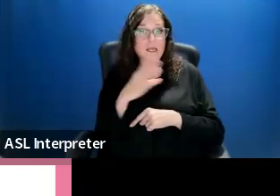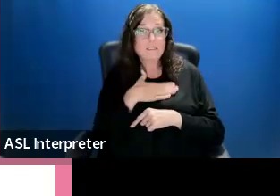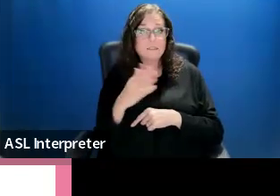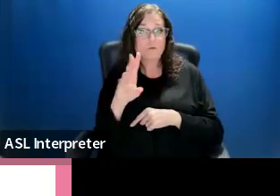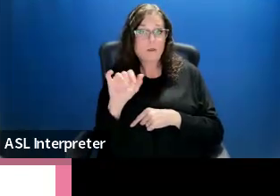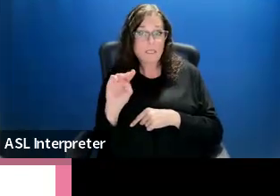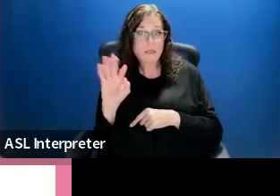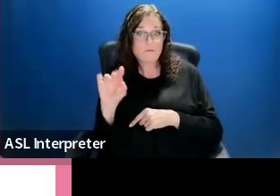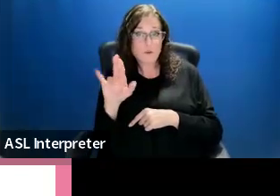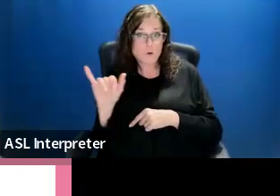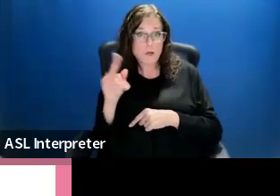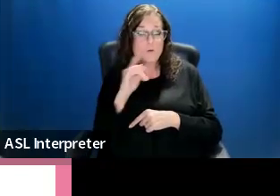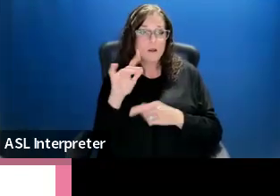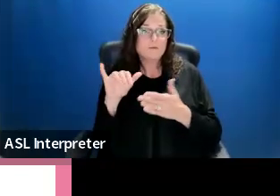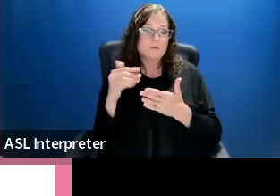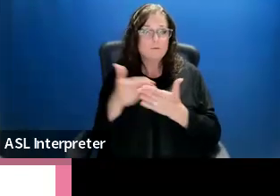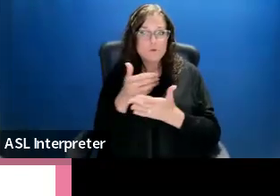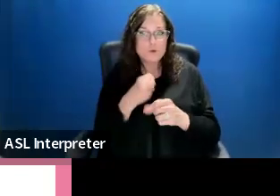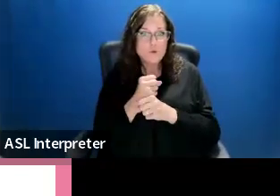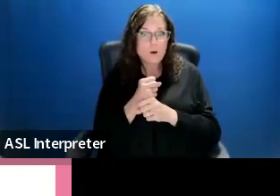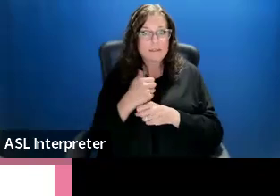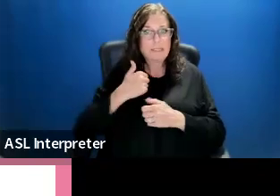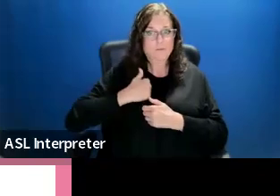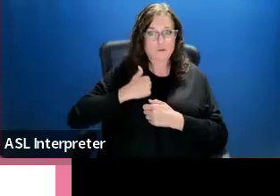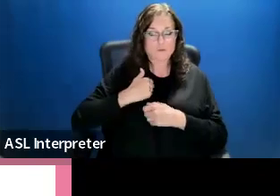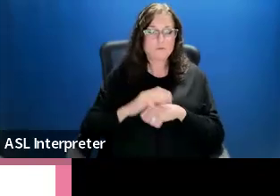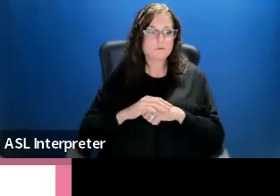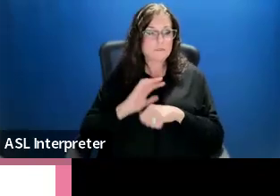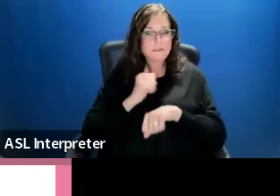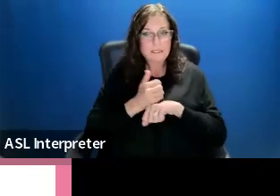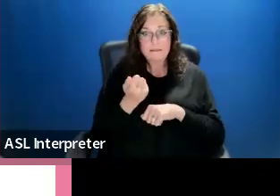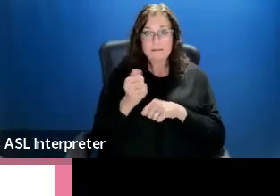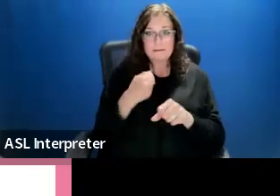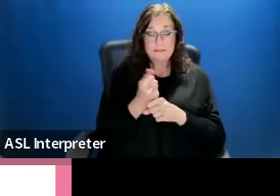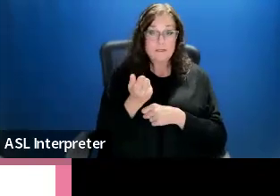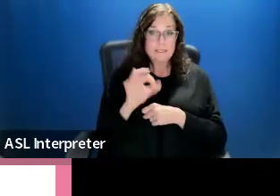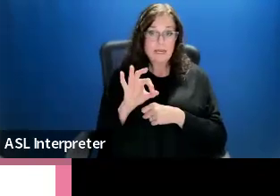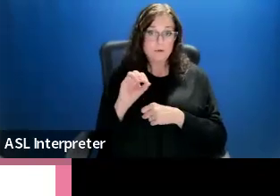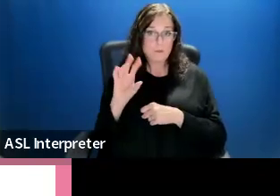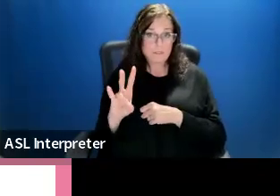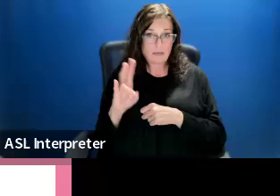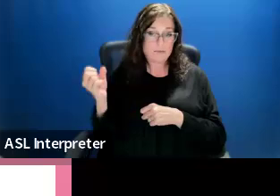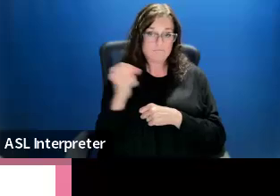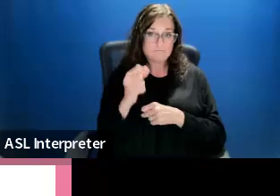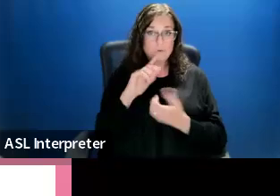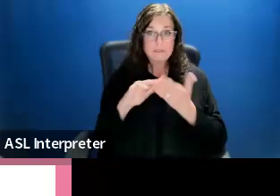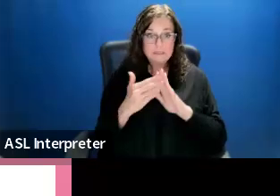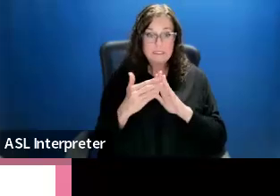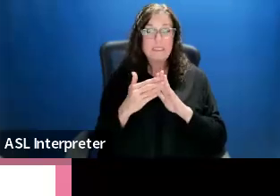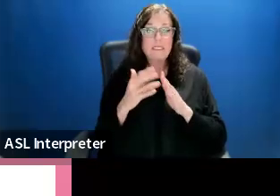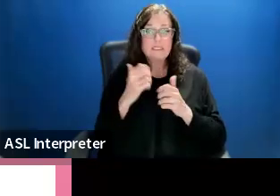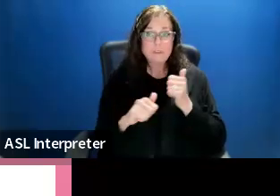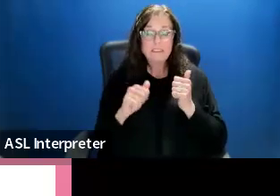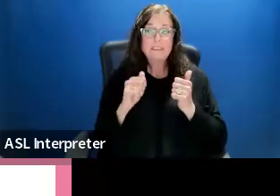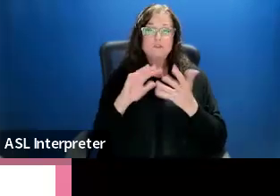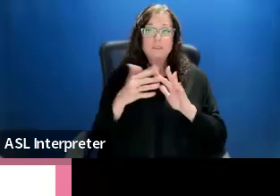Fury, one of New York City's most notorious gangsters. Set in 1907, the novel brings readers into a city where gritty streets,